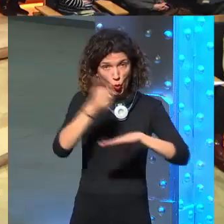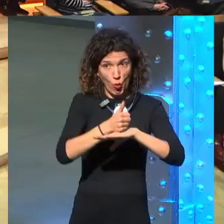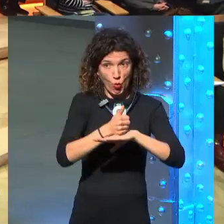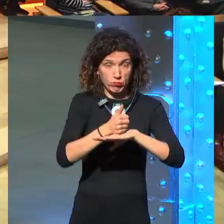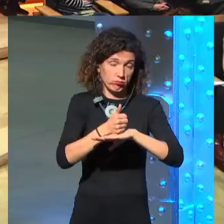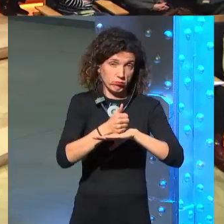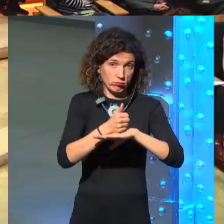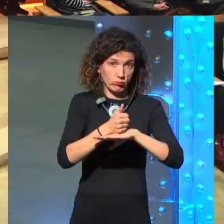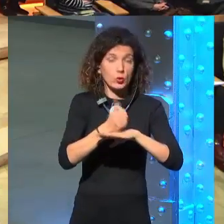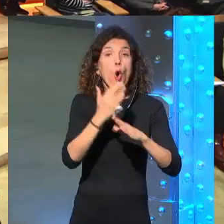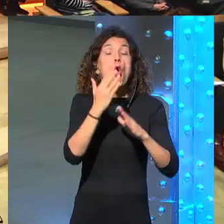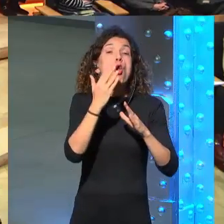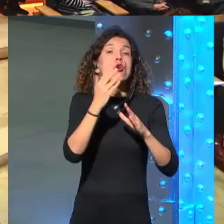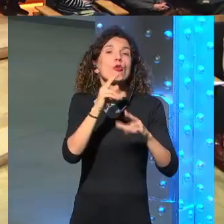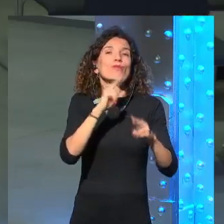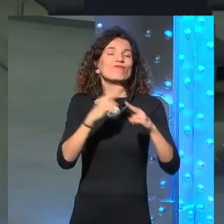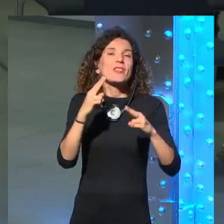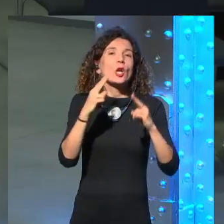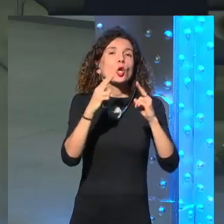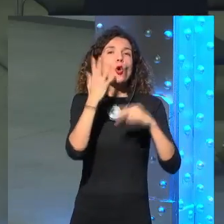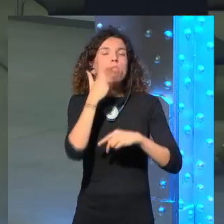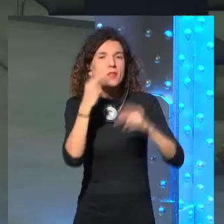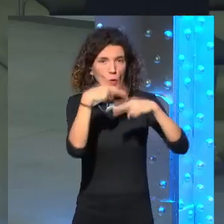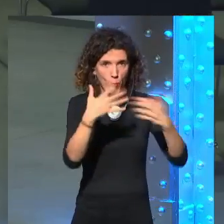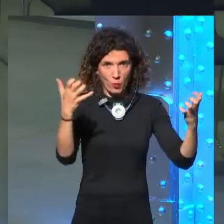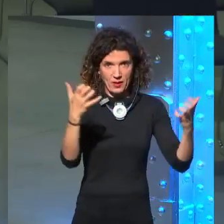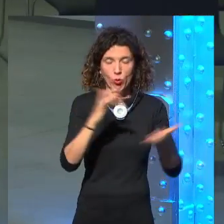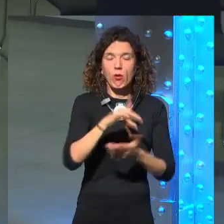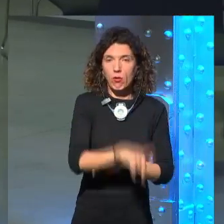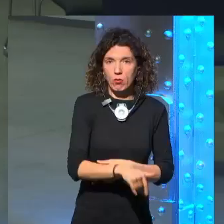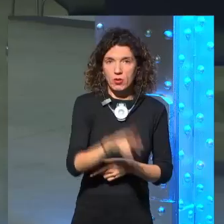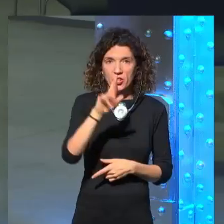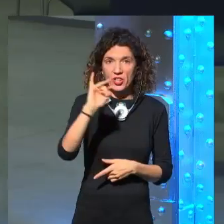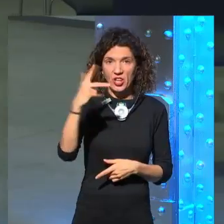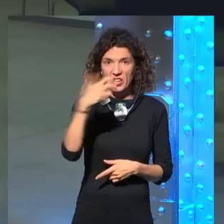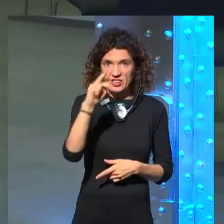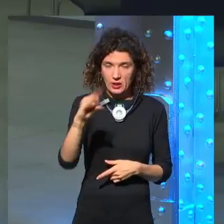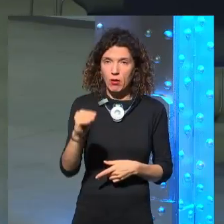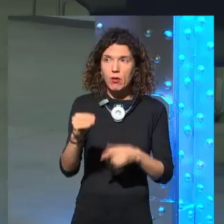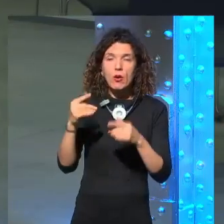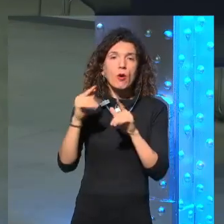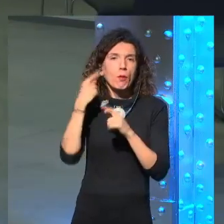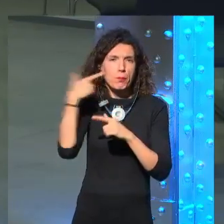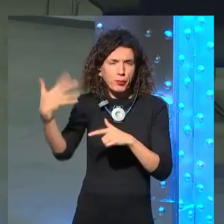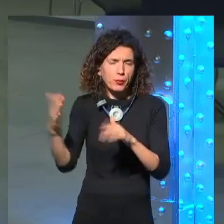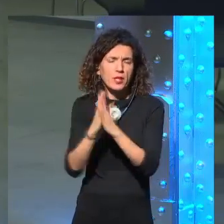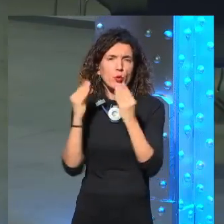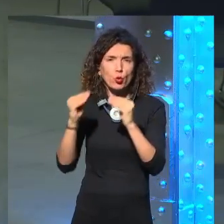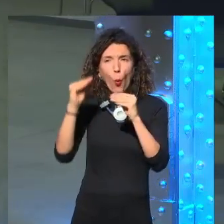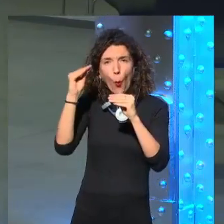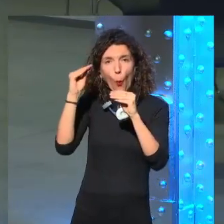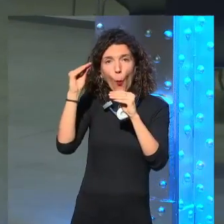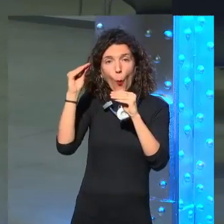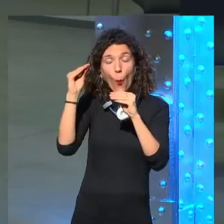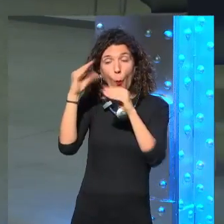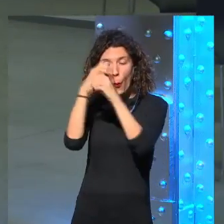Now, Richard Dawkins obviously became very famous for his books on biology, but perhaps more